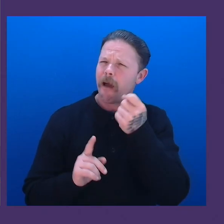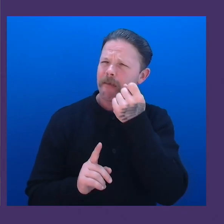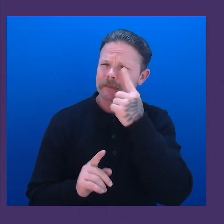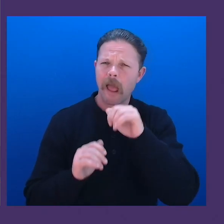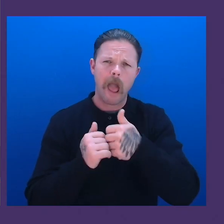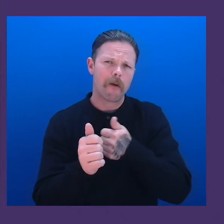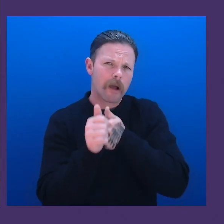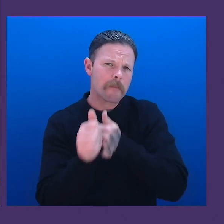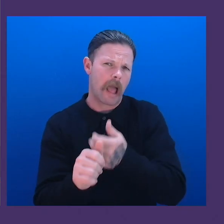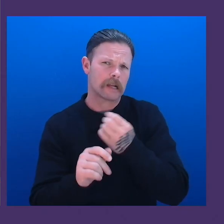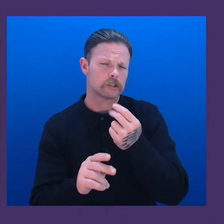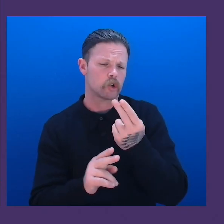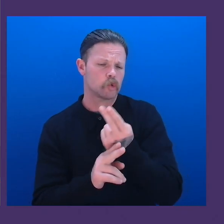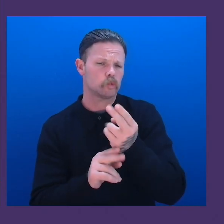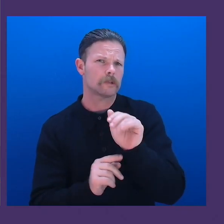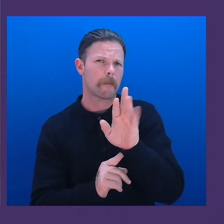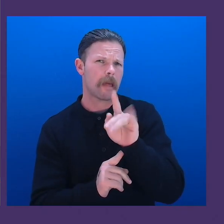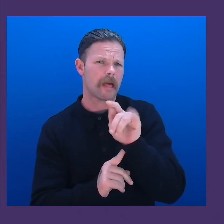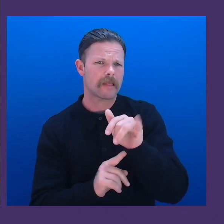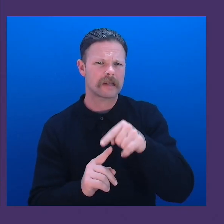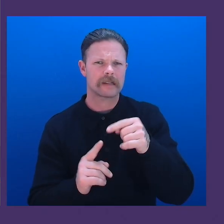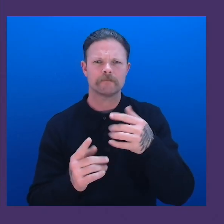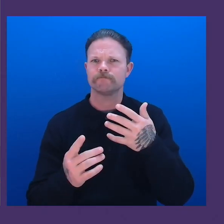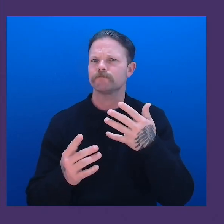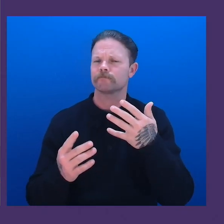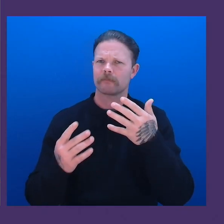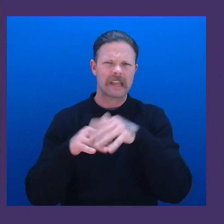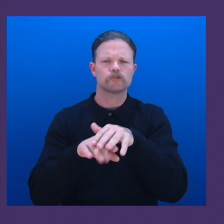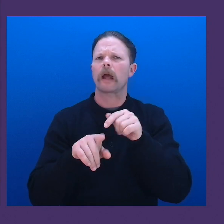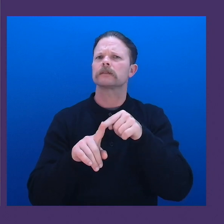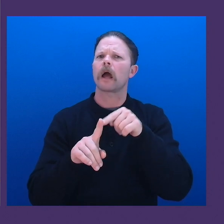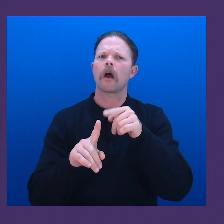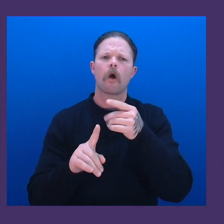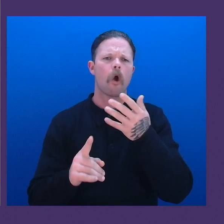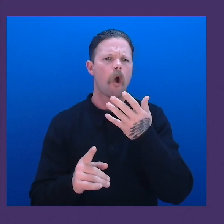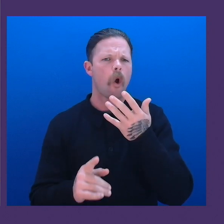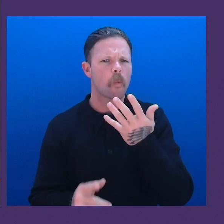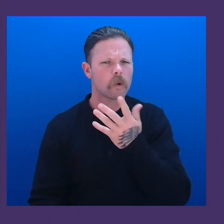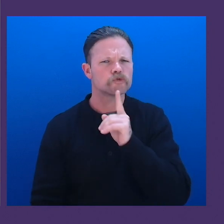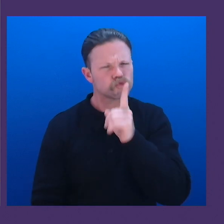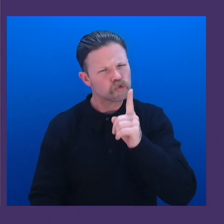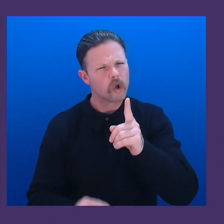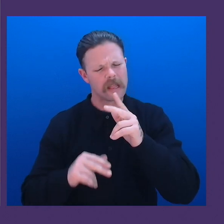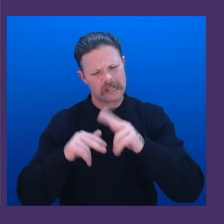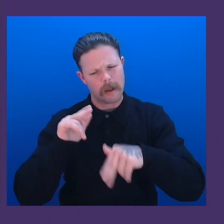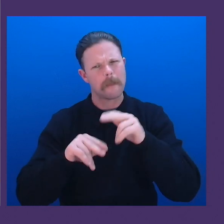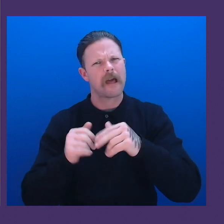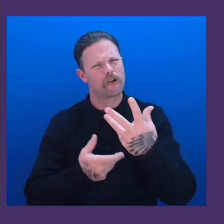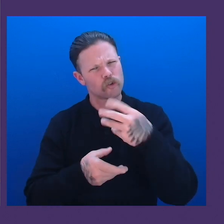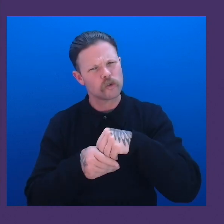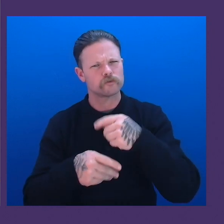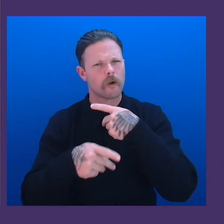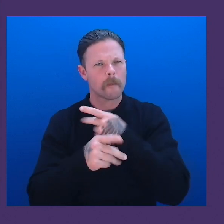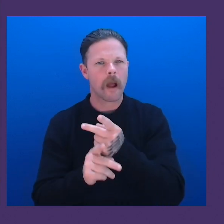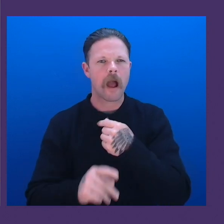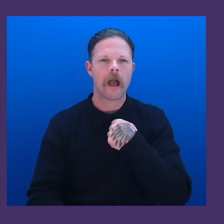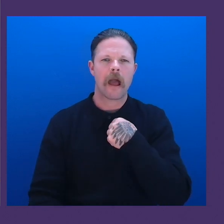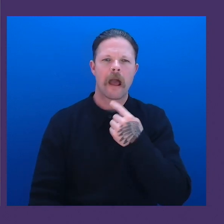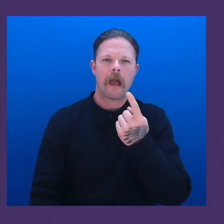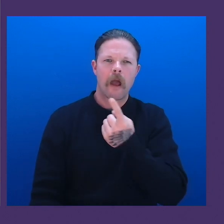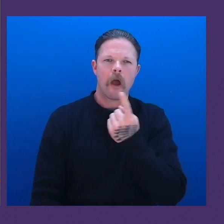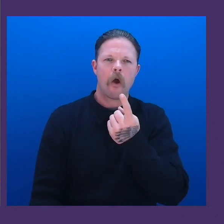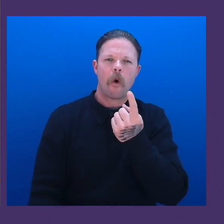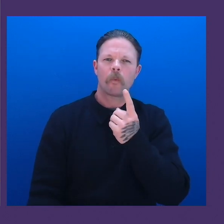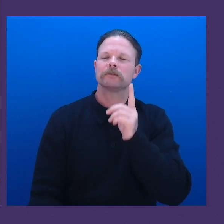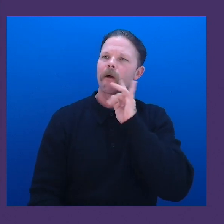usability intersect, and what's needed to build truly inclusive products? Because I always hear like compliance and usability interchangeably, and